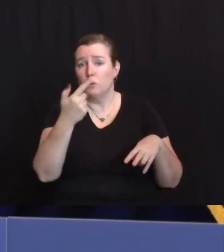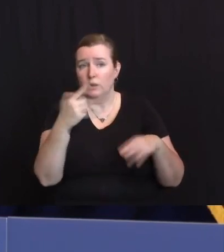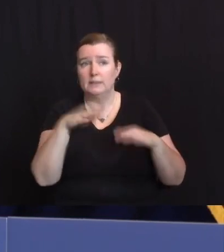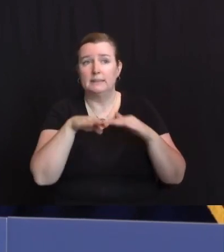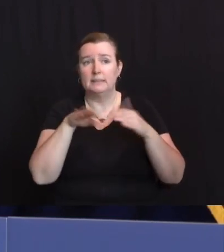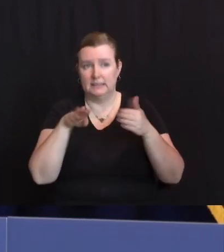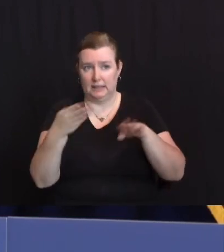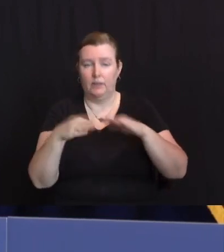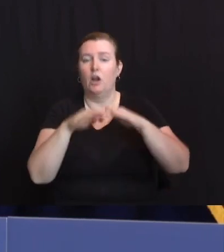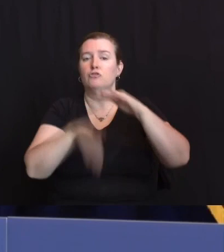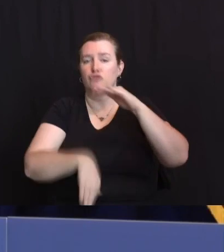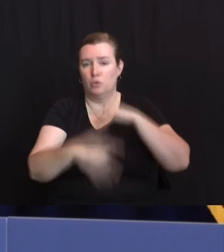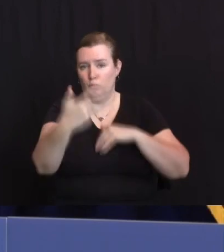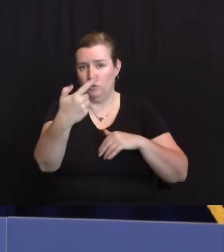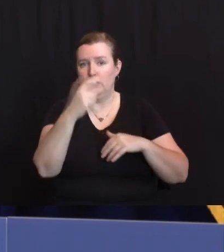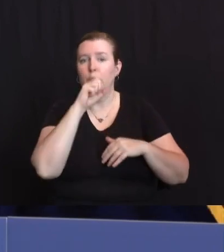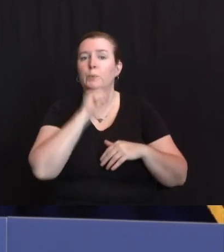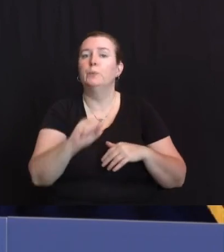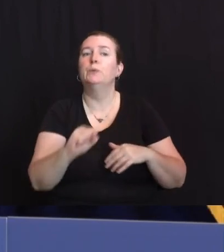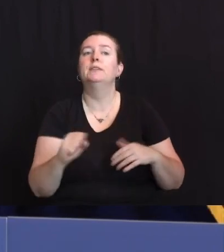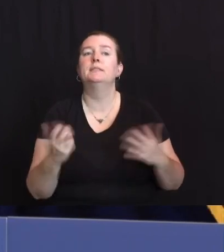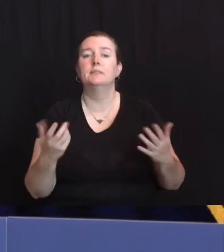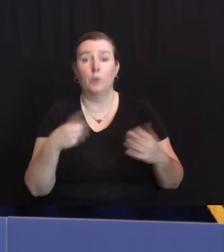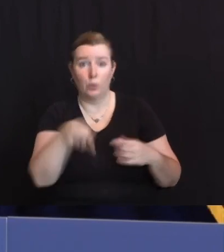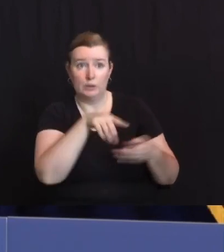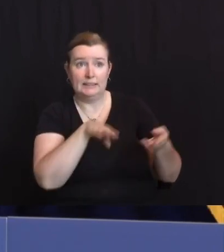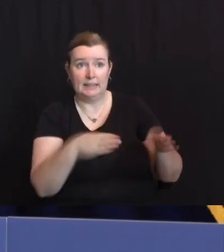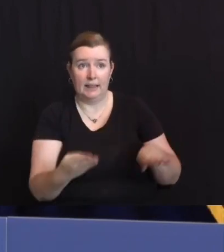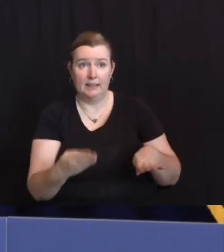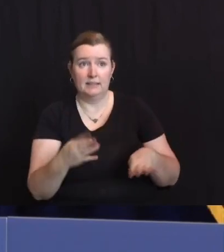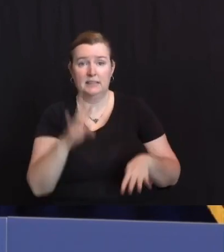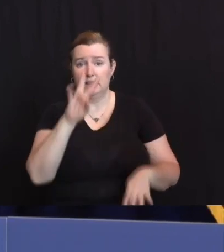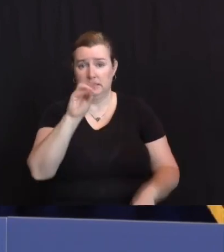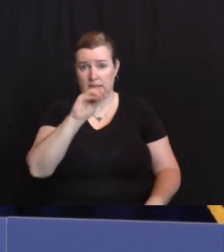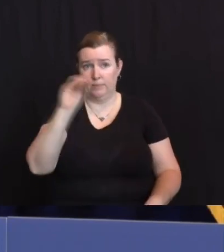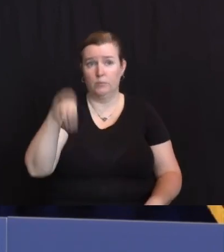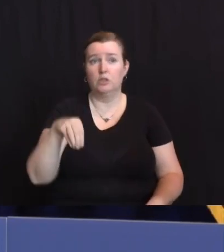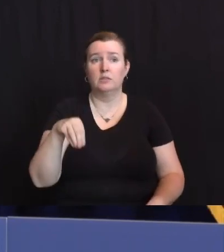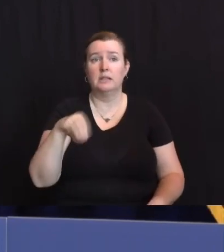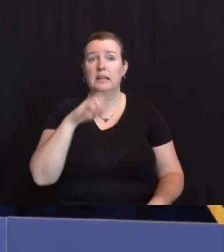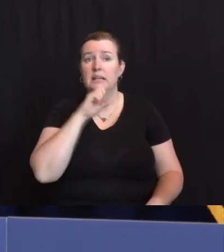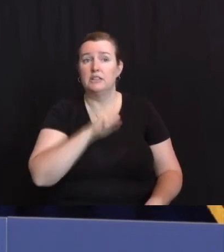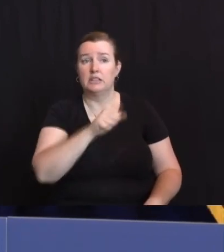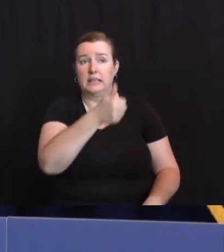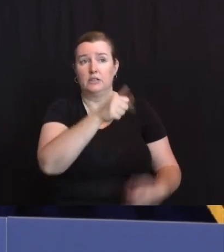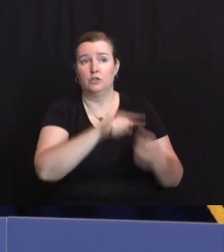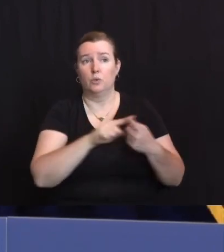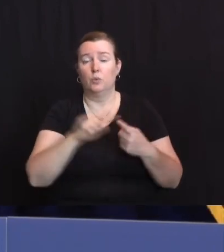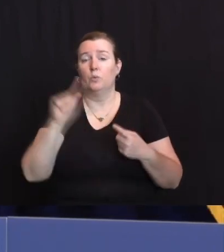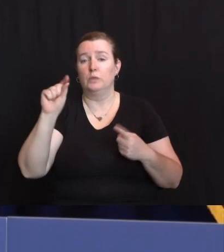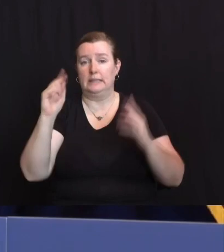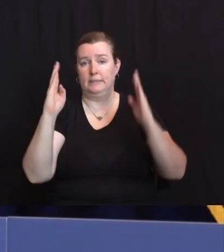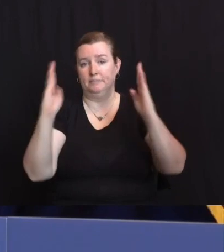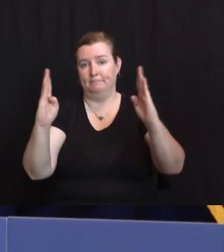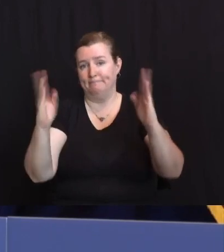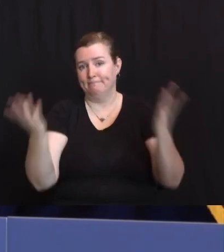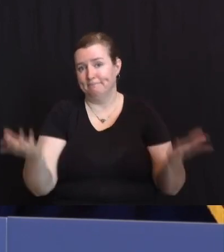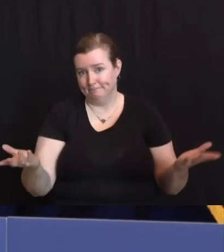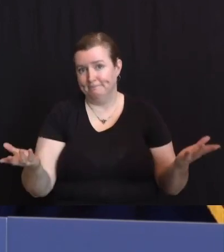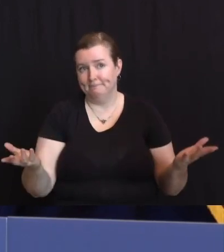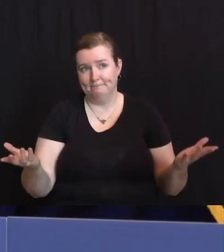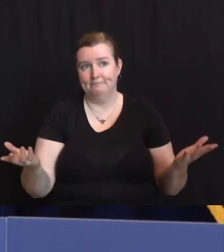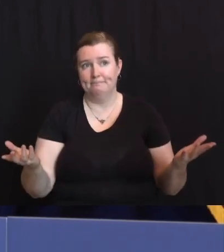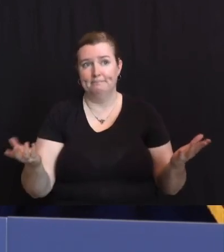21. 70% of those deaths were aged 10 to 20. More than 40% were